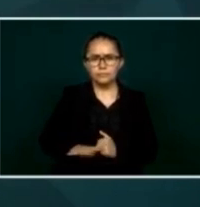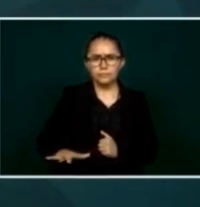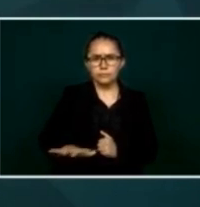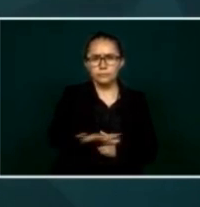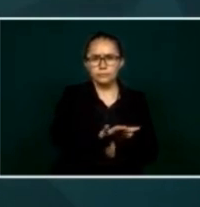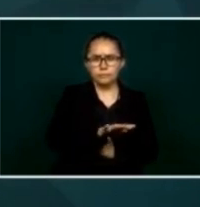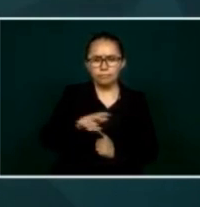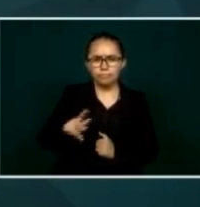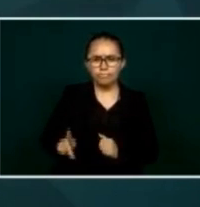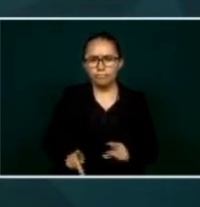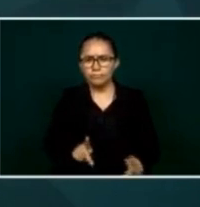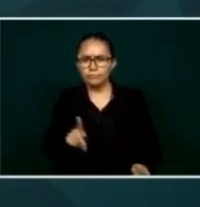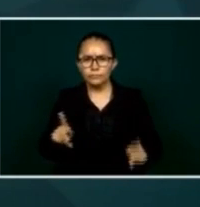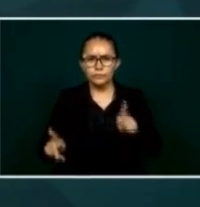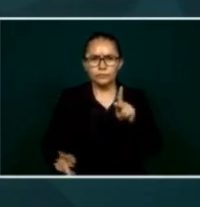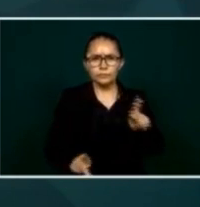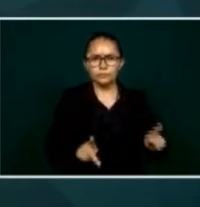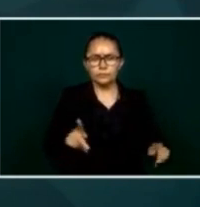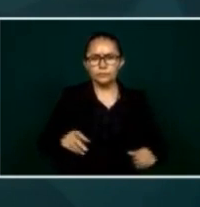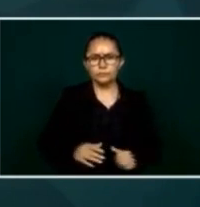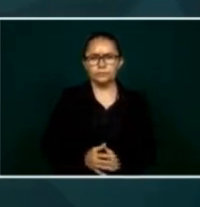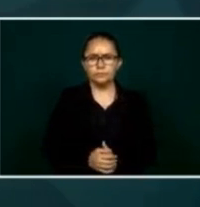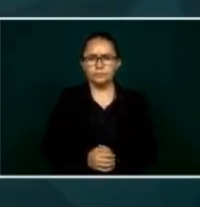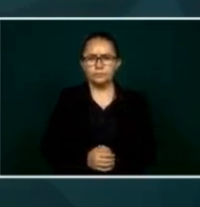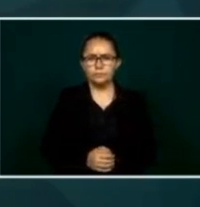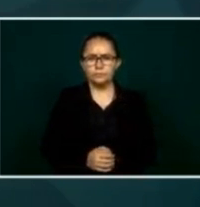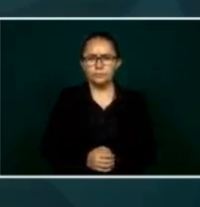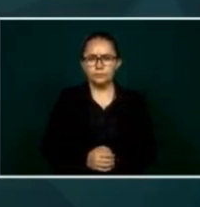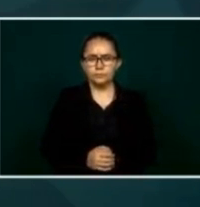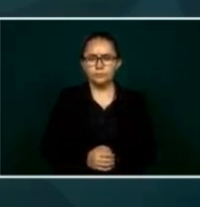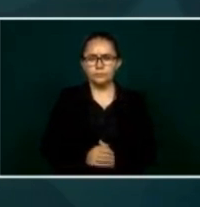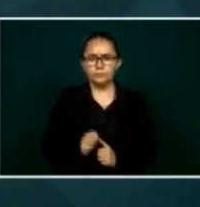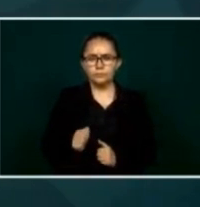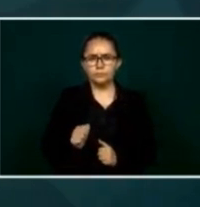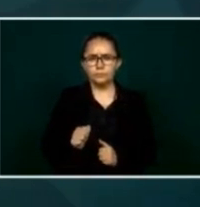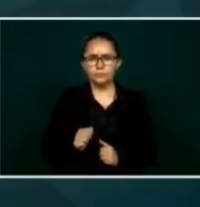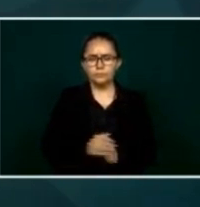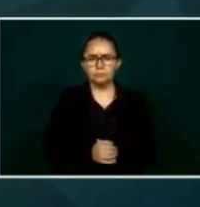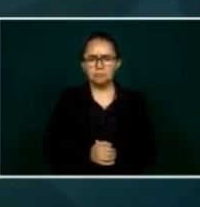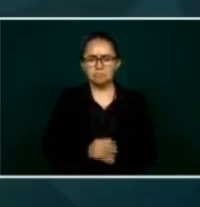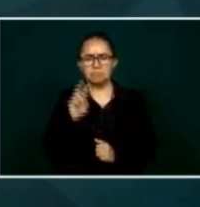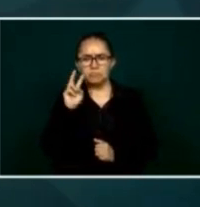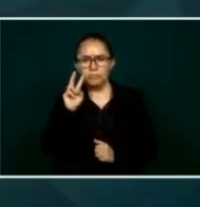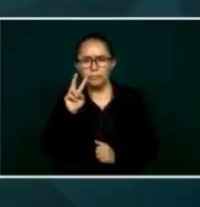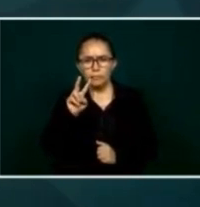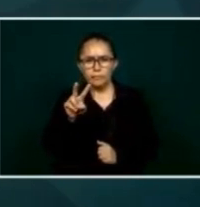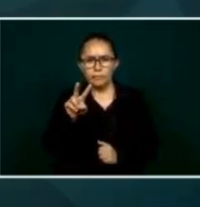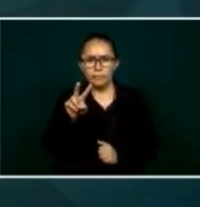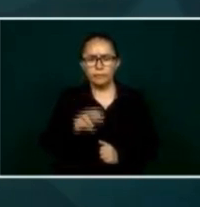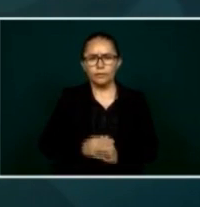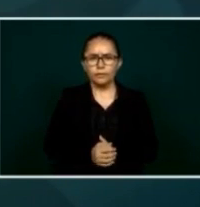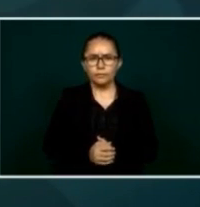with this demand by the citizens that there be security. It's notorious